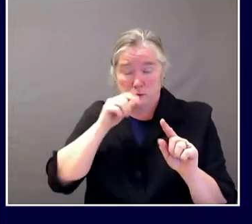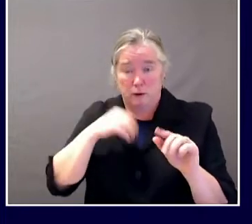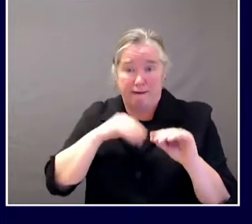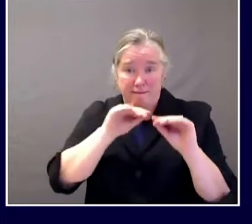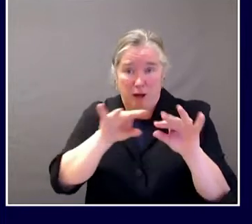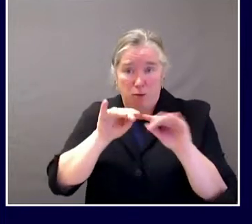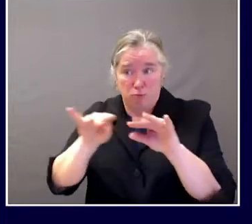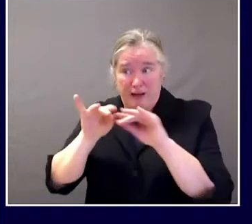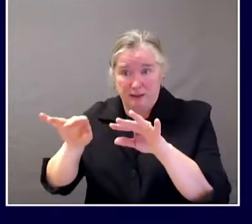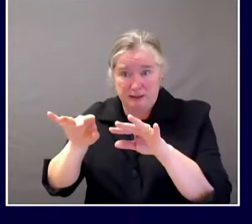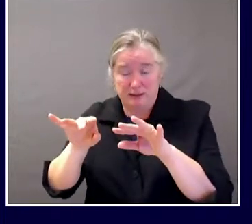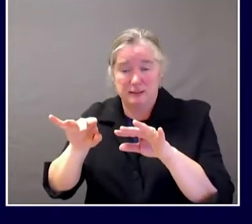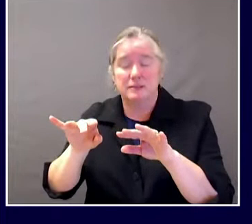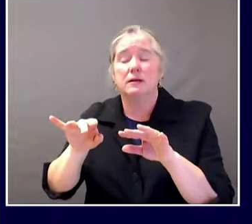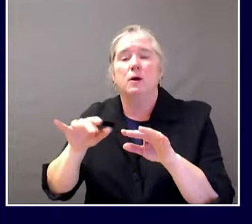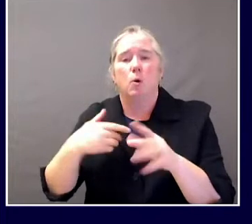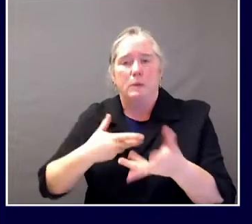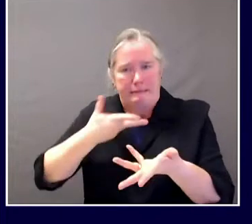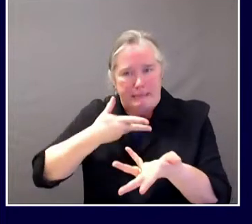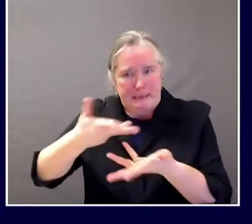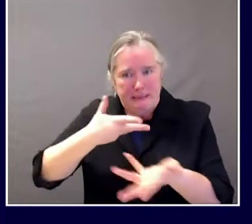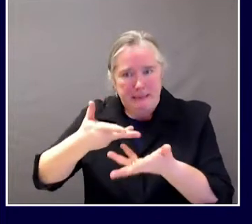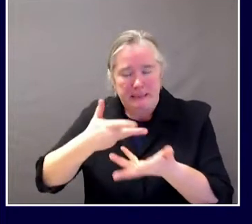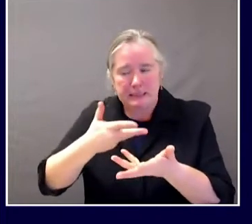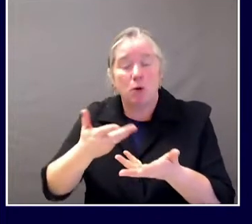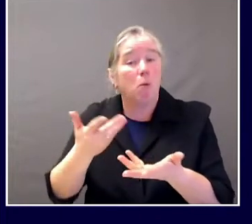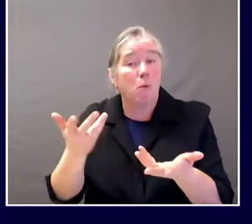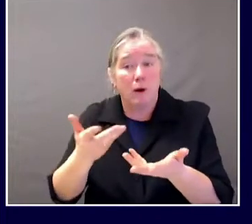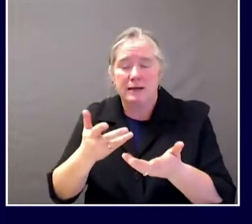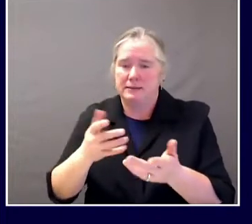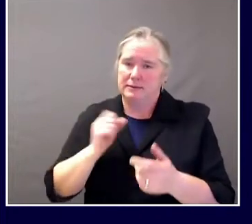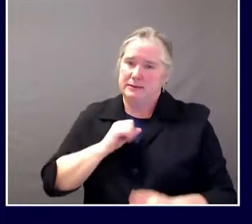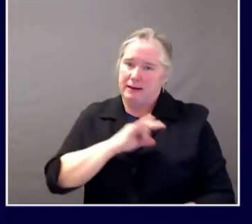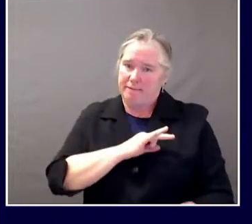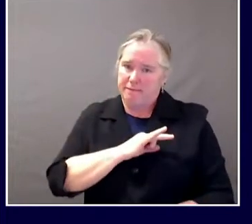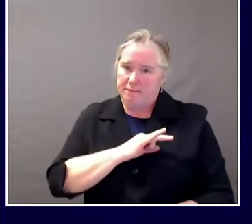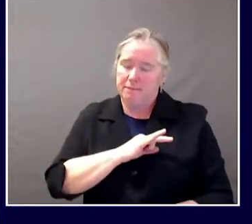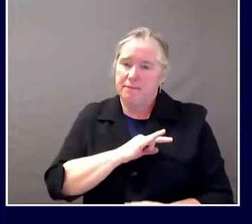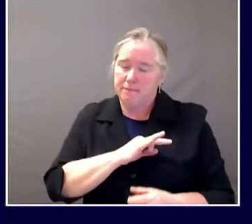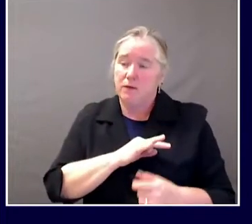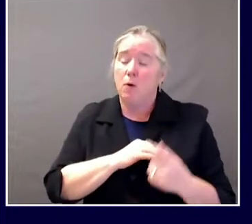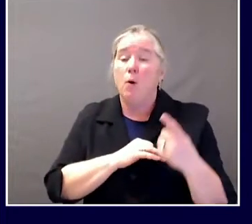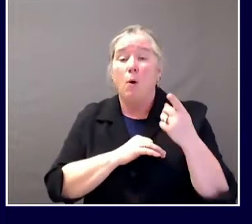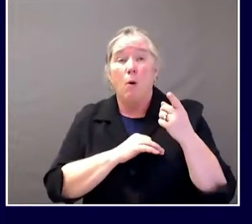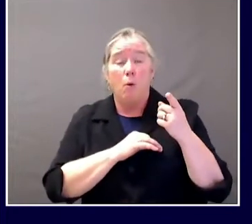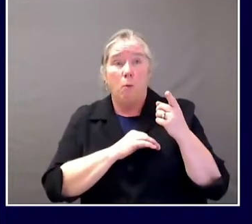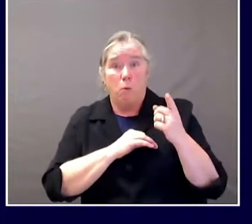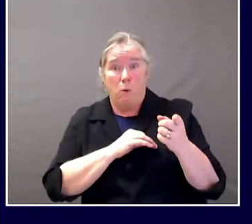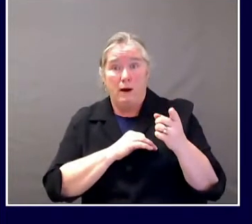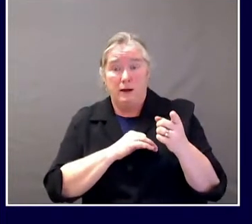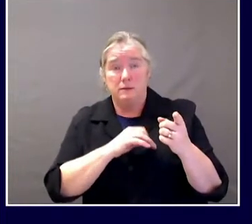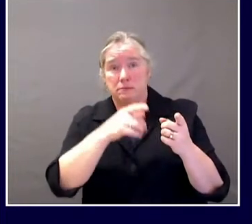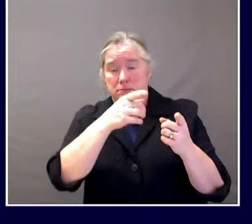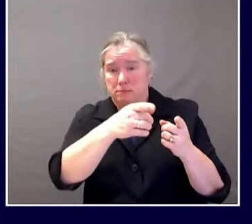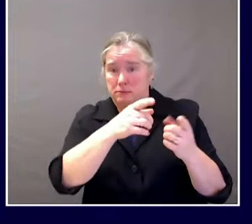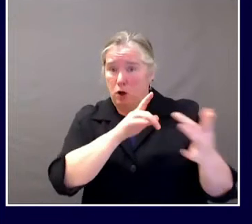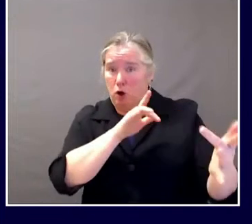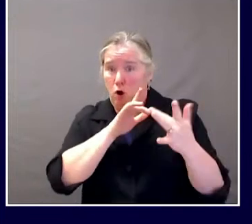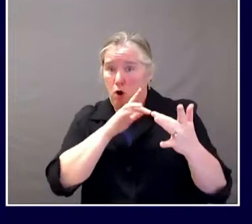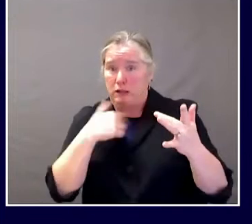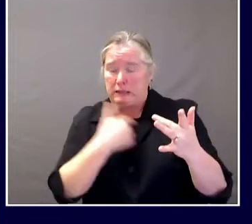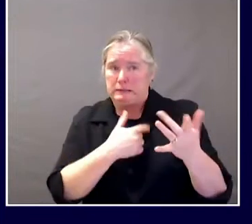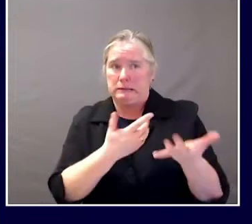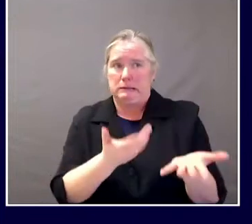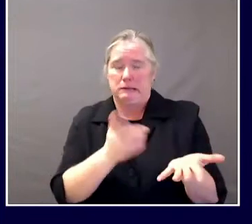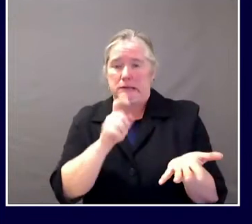particularly around staffing. One facility in particular that was concerned and had raised their concerns with us was